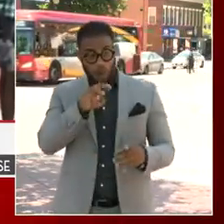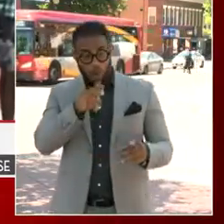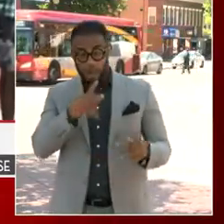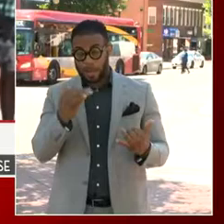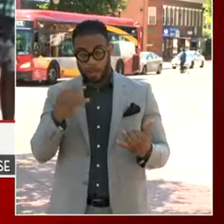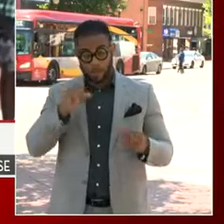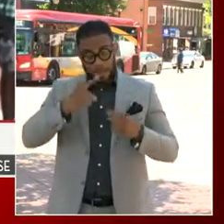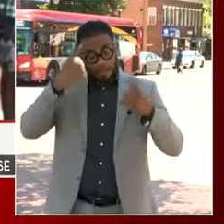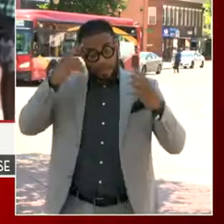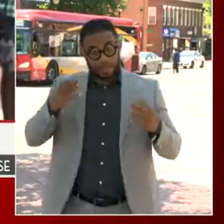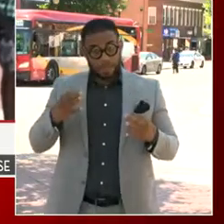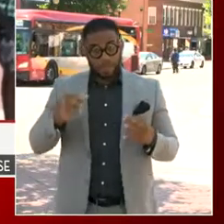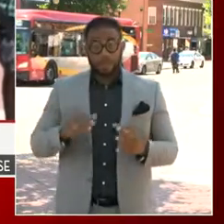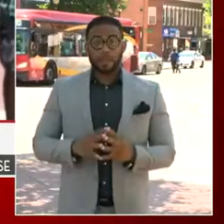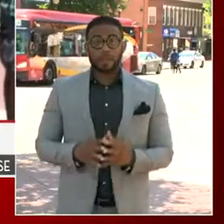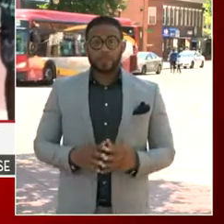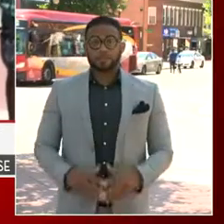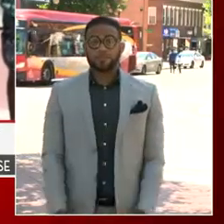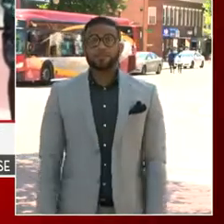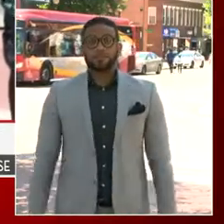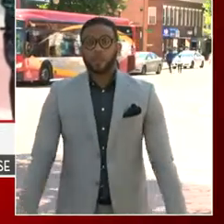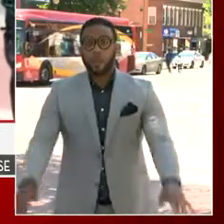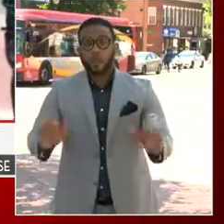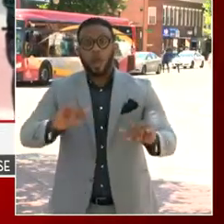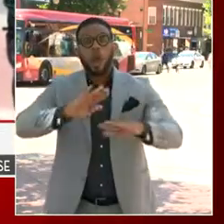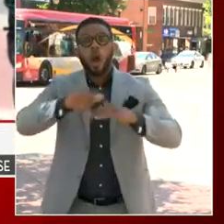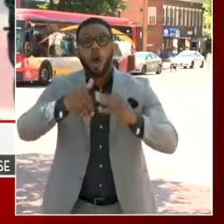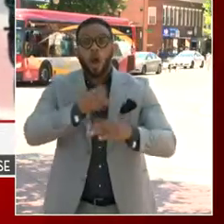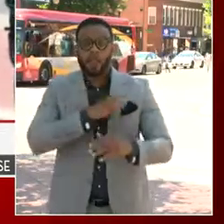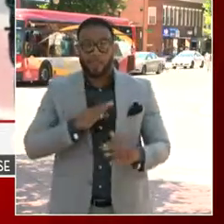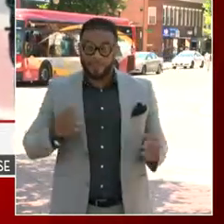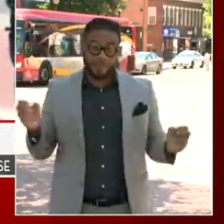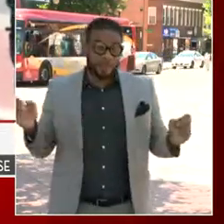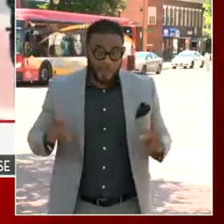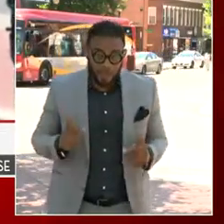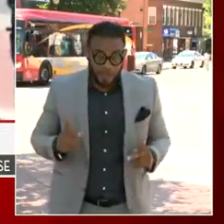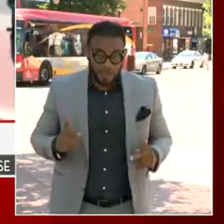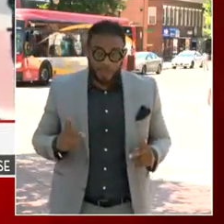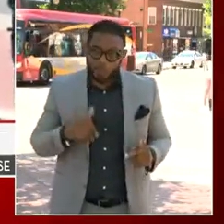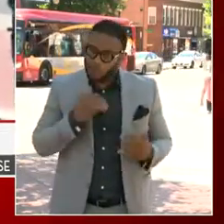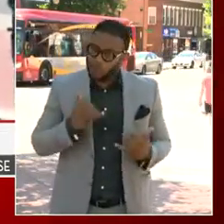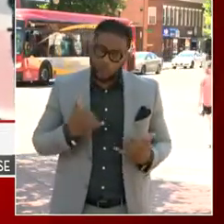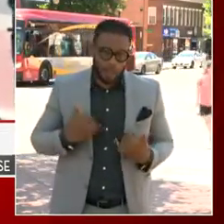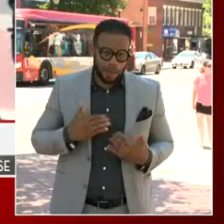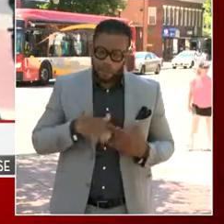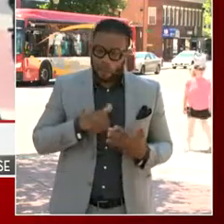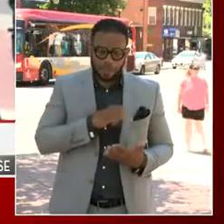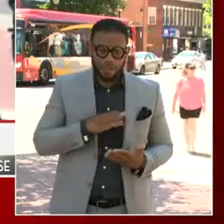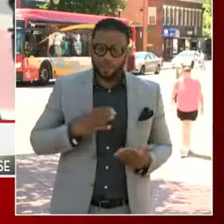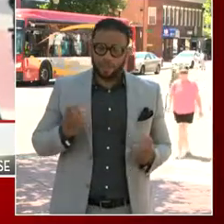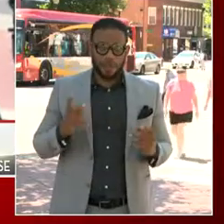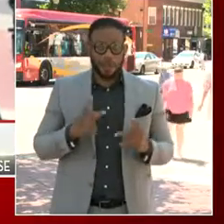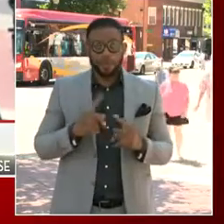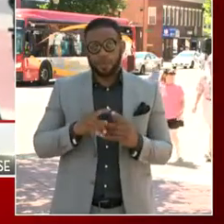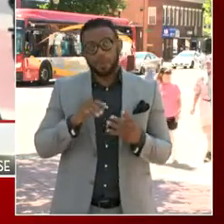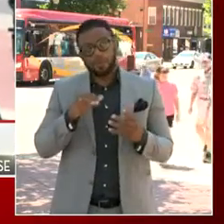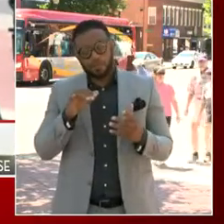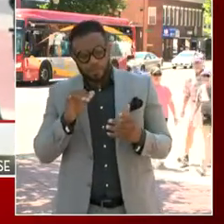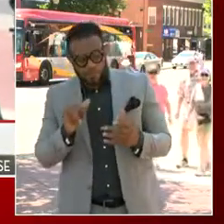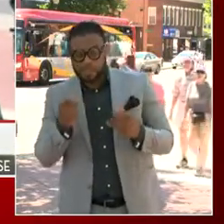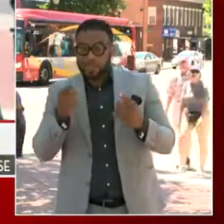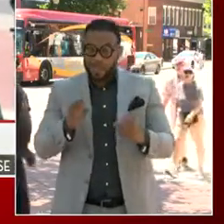the decision that we need all of our staff back, which we don't currently have all of our staff back, but